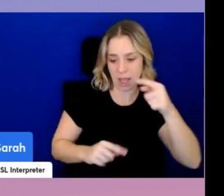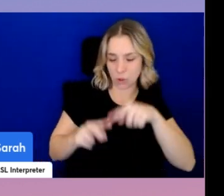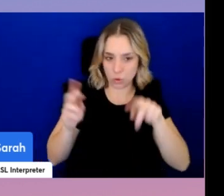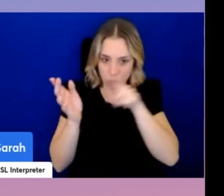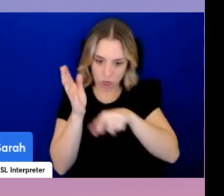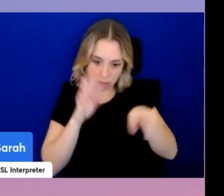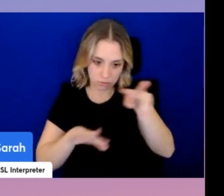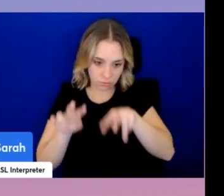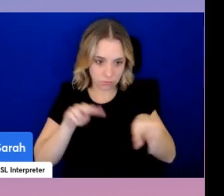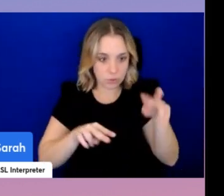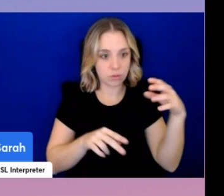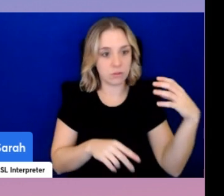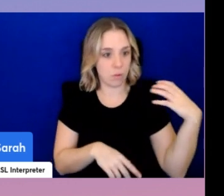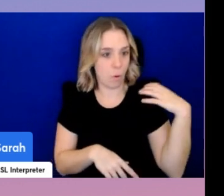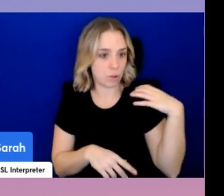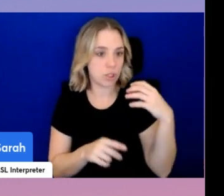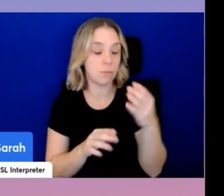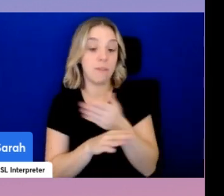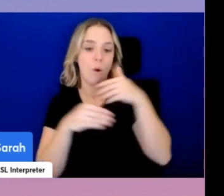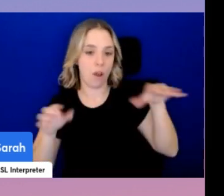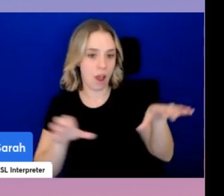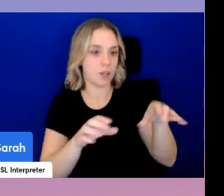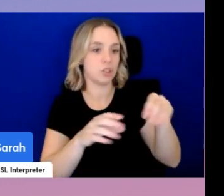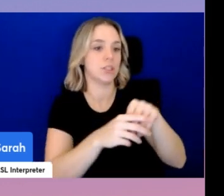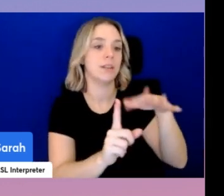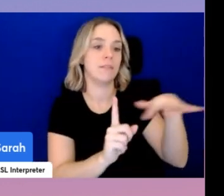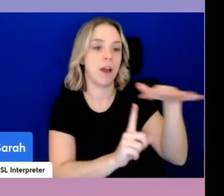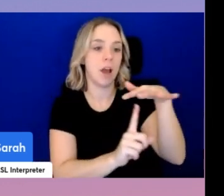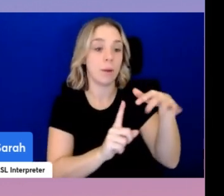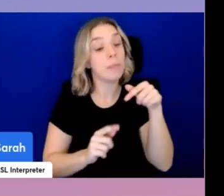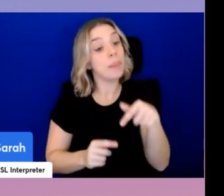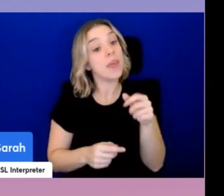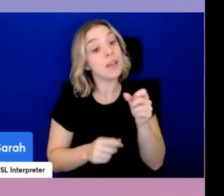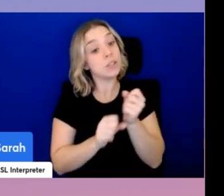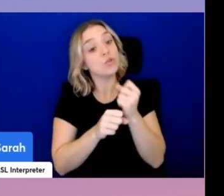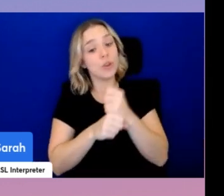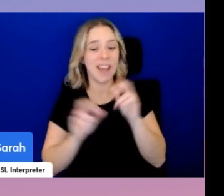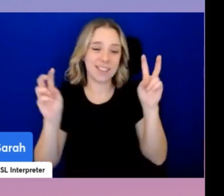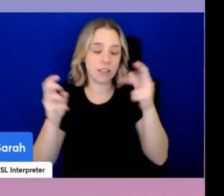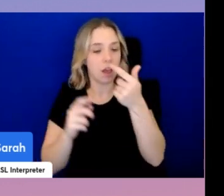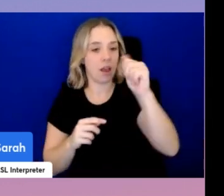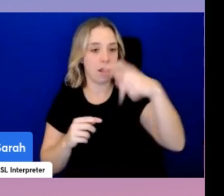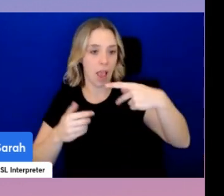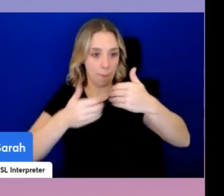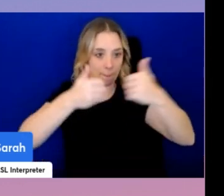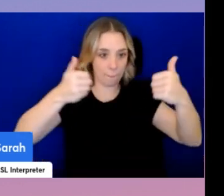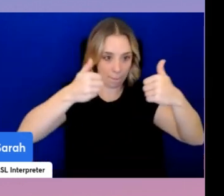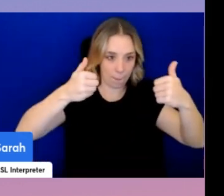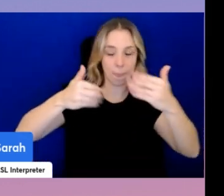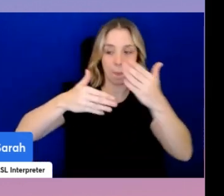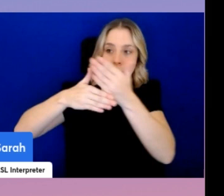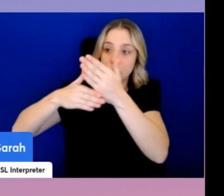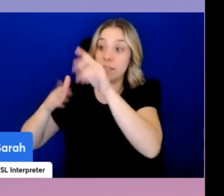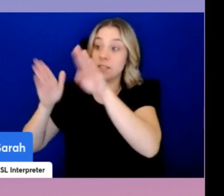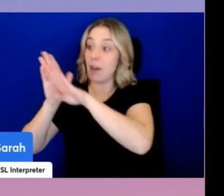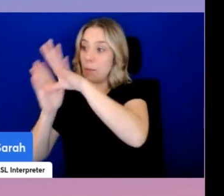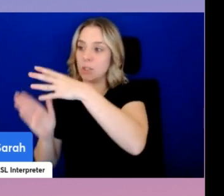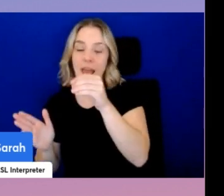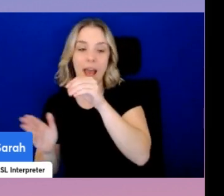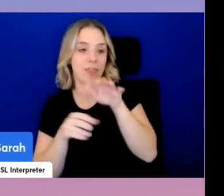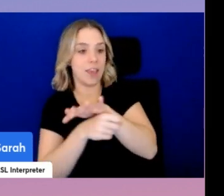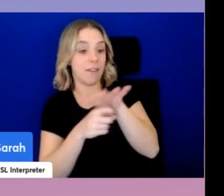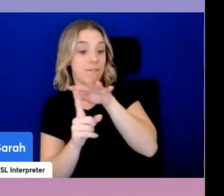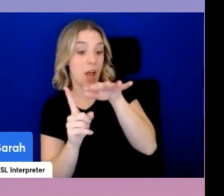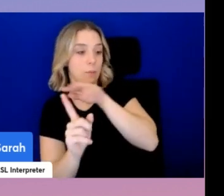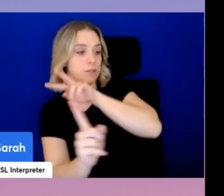is actioned against an environment. This essentially creates an air gap between developers and the environments they are deploying to. Whilst